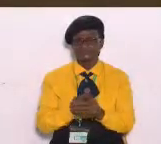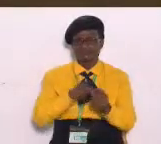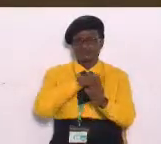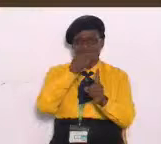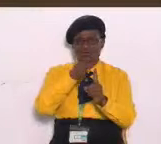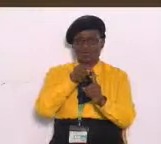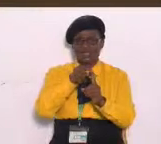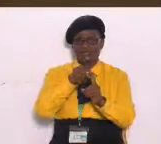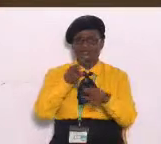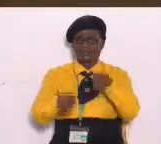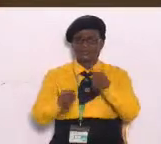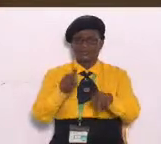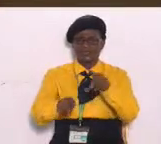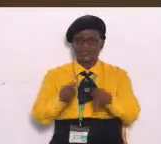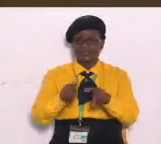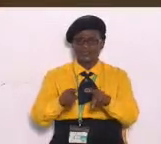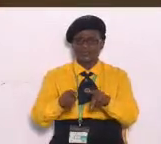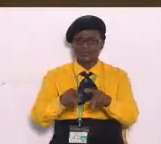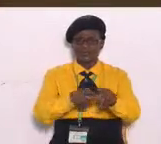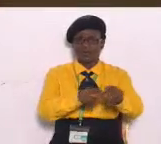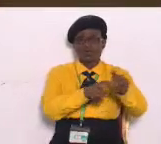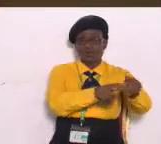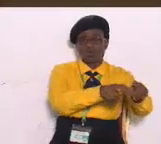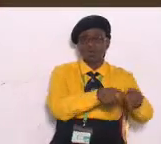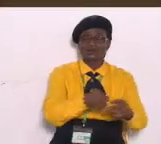When people run out of